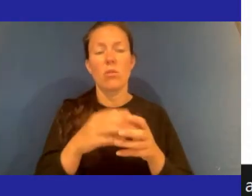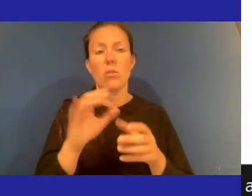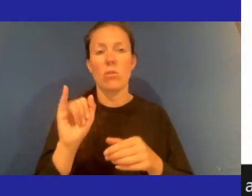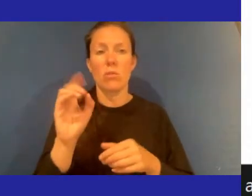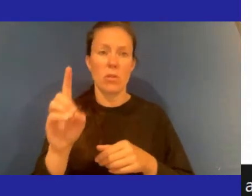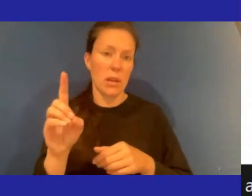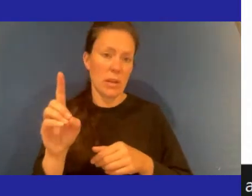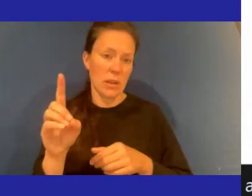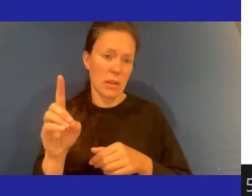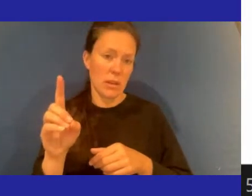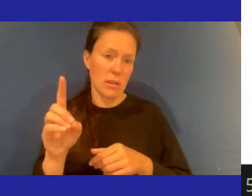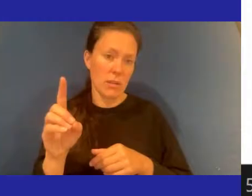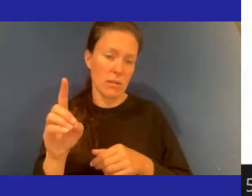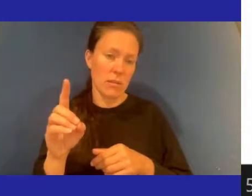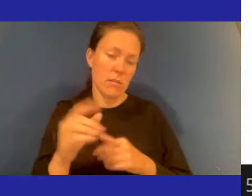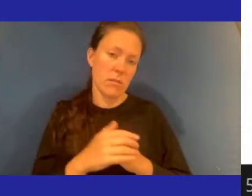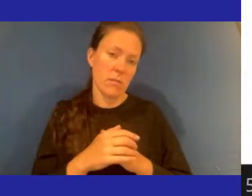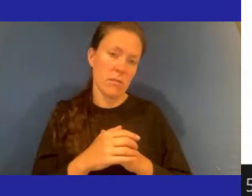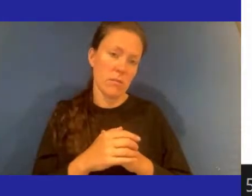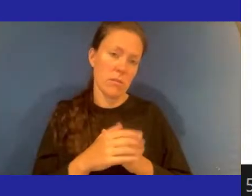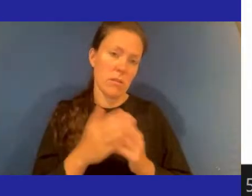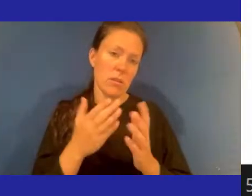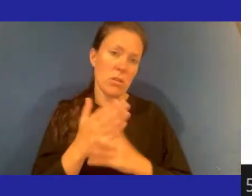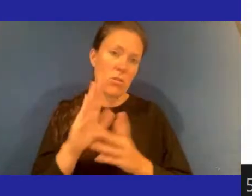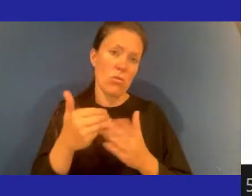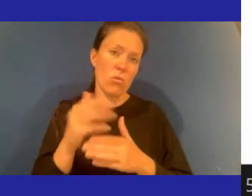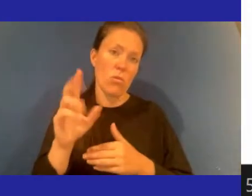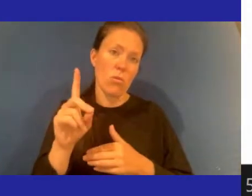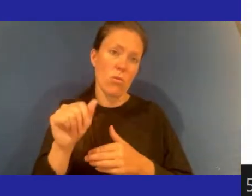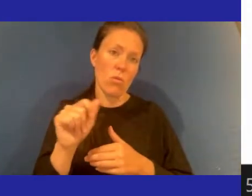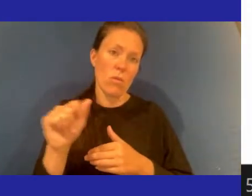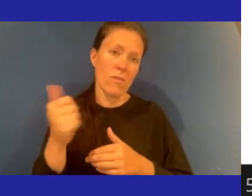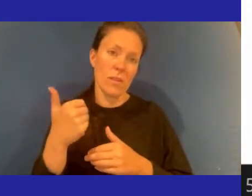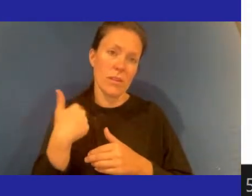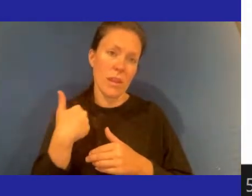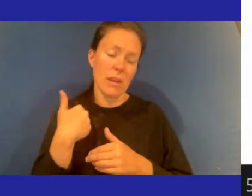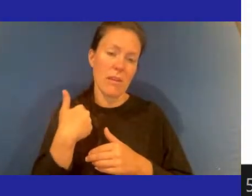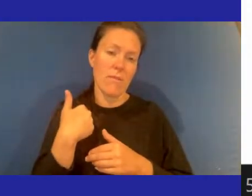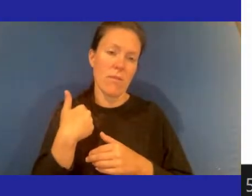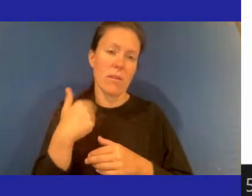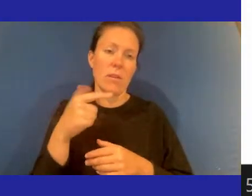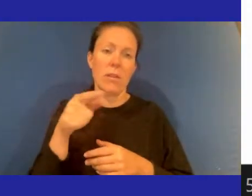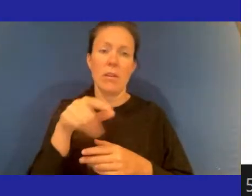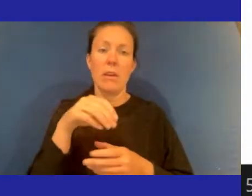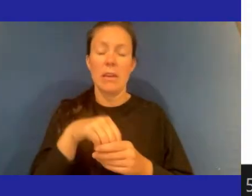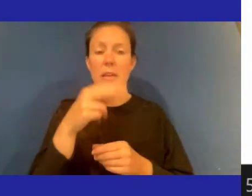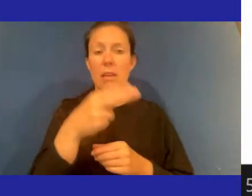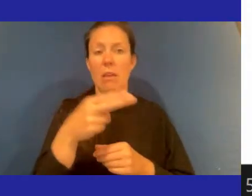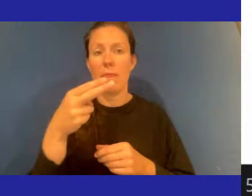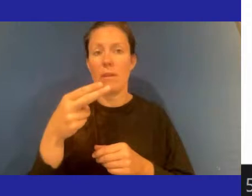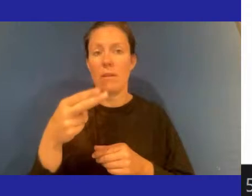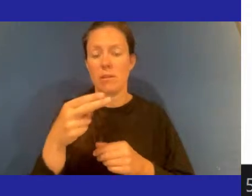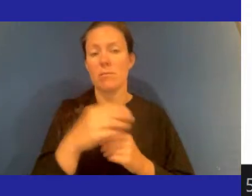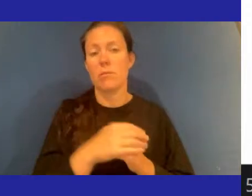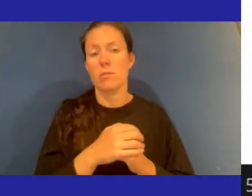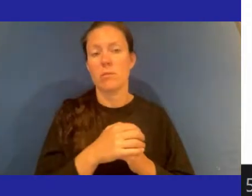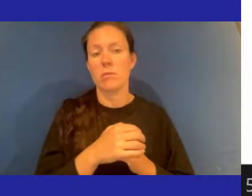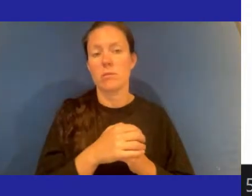their systems, to all of the data that we have within health and hospitals. That